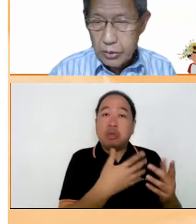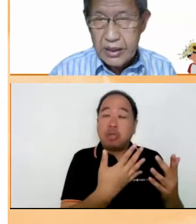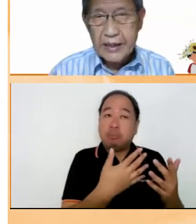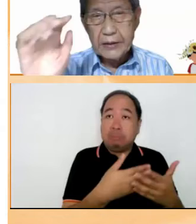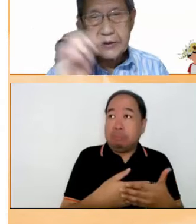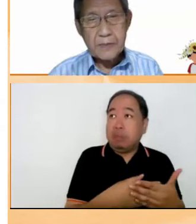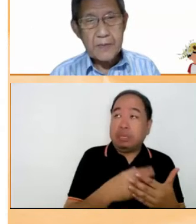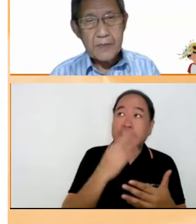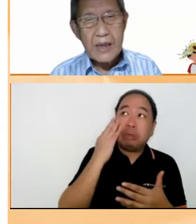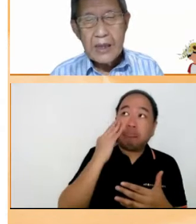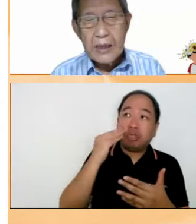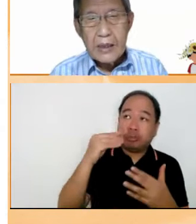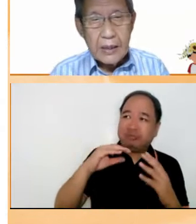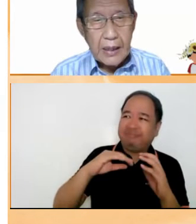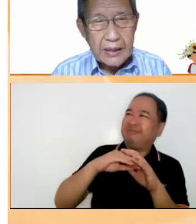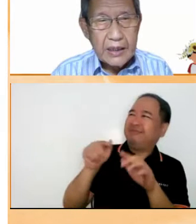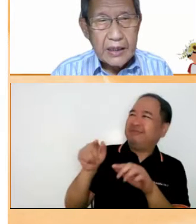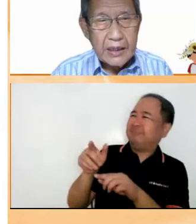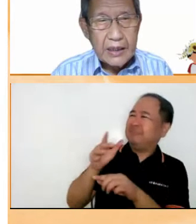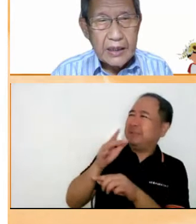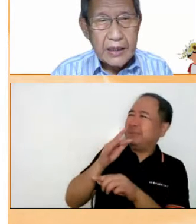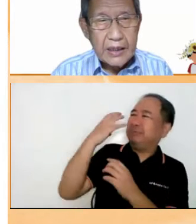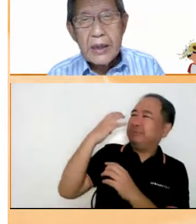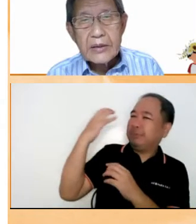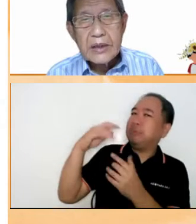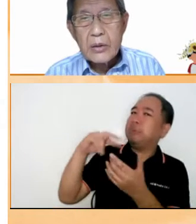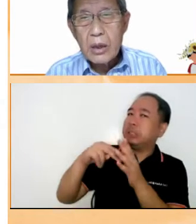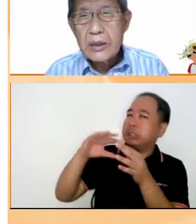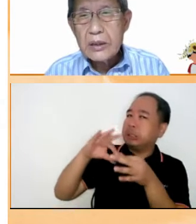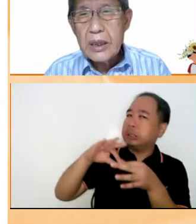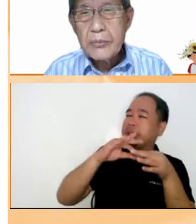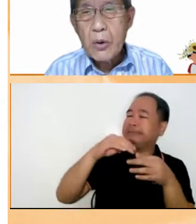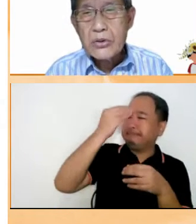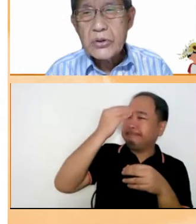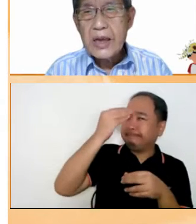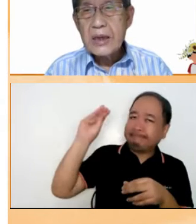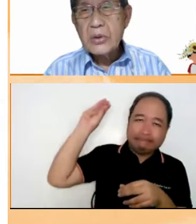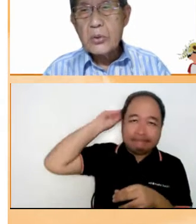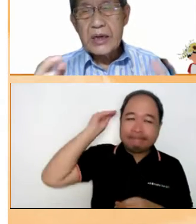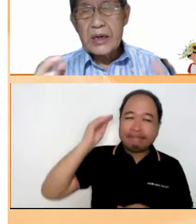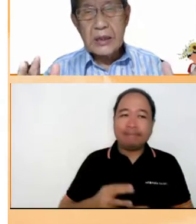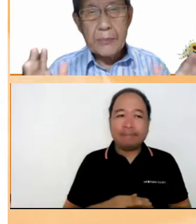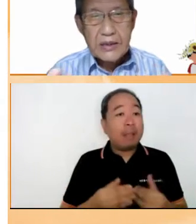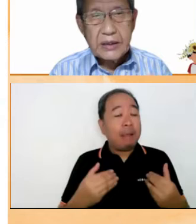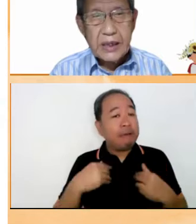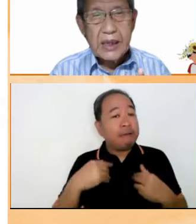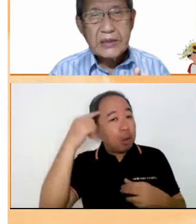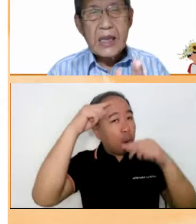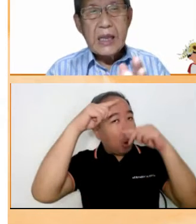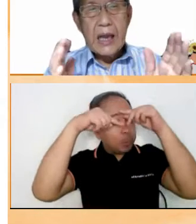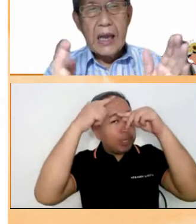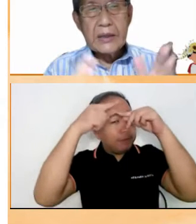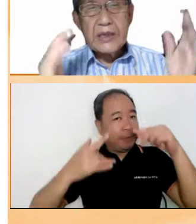along those lines. Like I said, there's the cognitive, emotional, and social